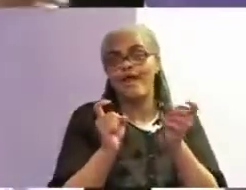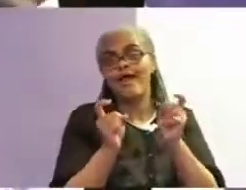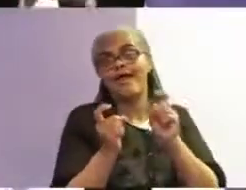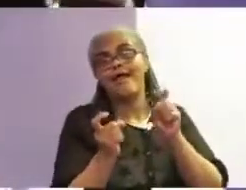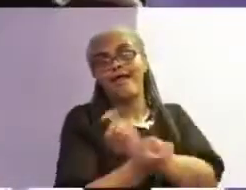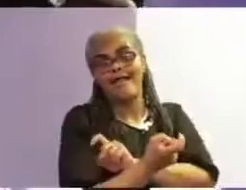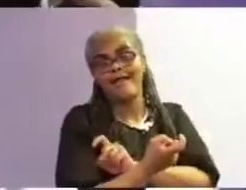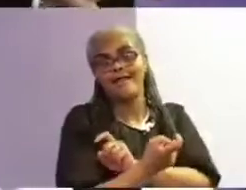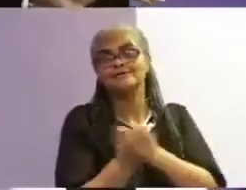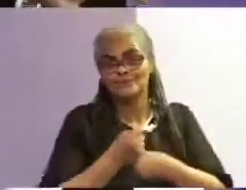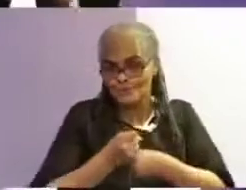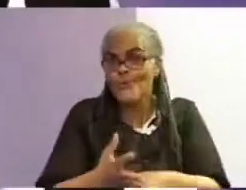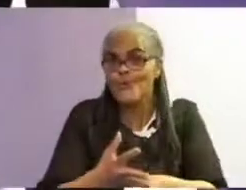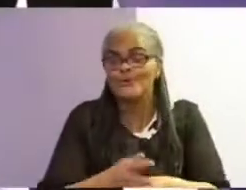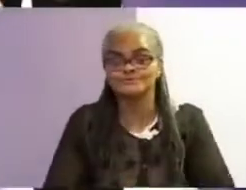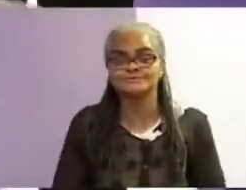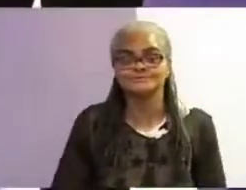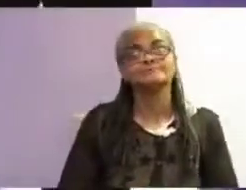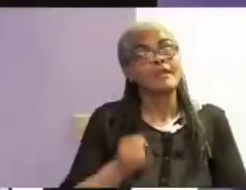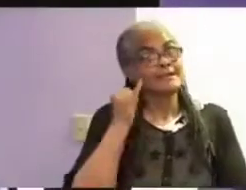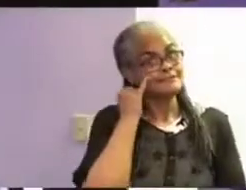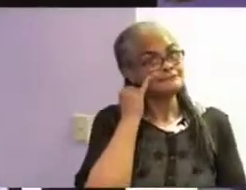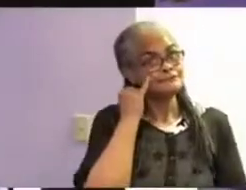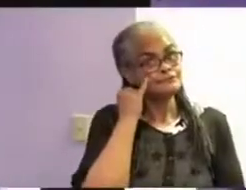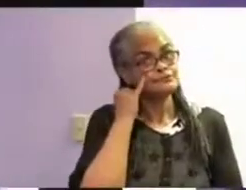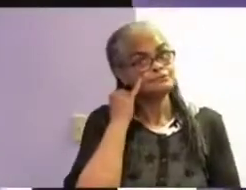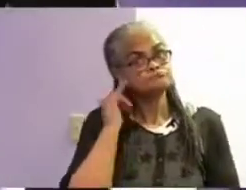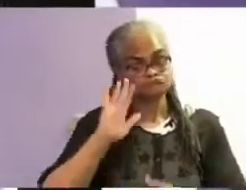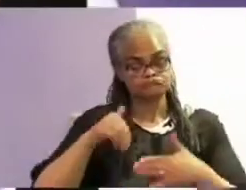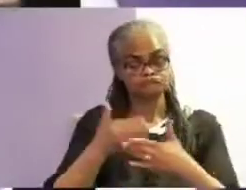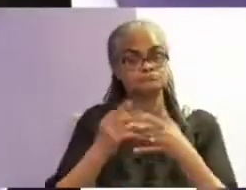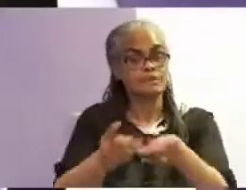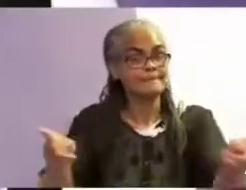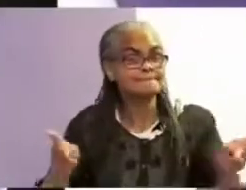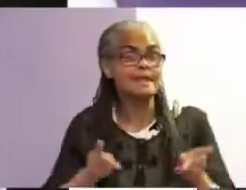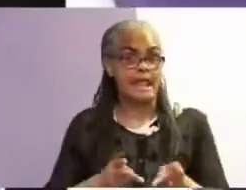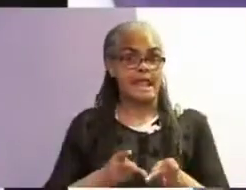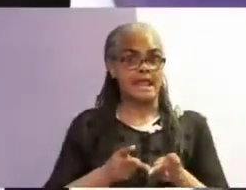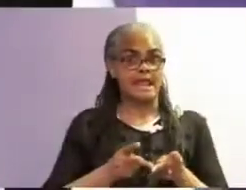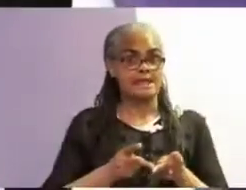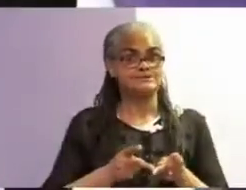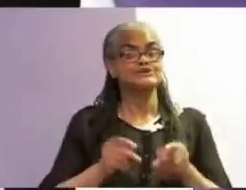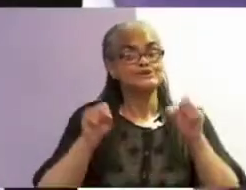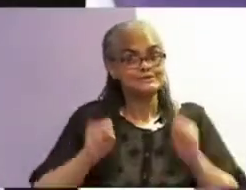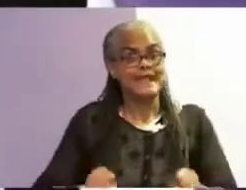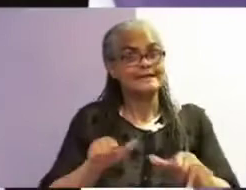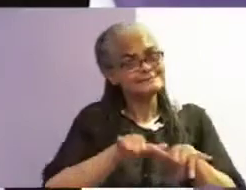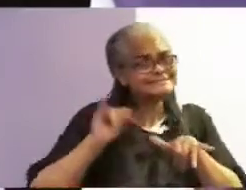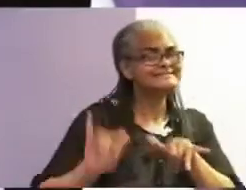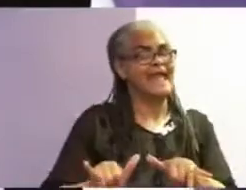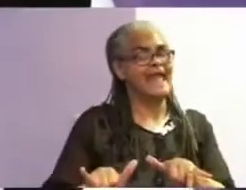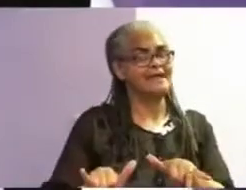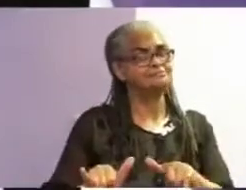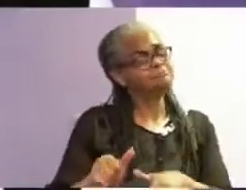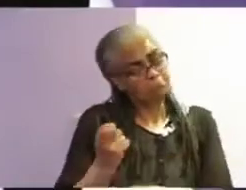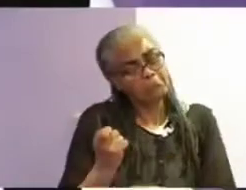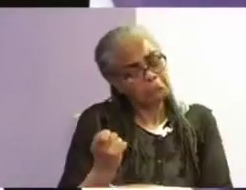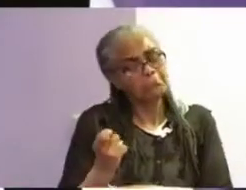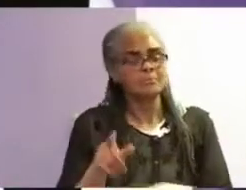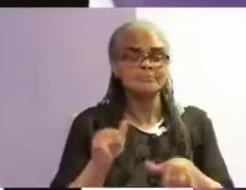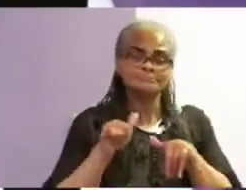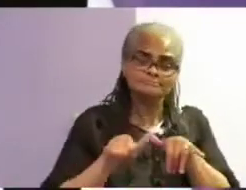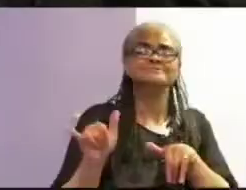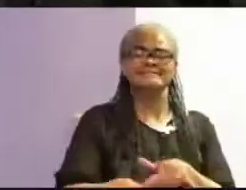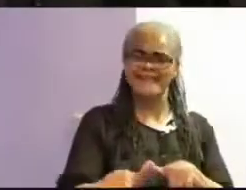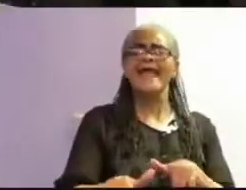you get to the place where you can stick and stay for a little while, look at your neighbor